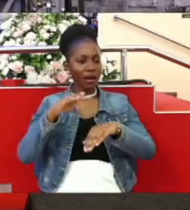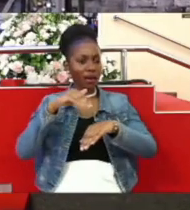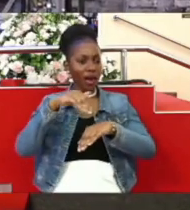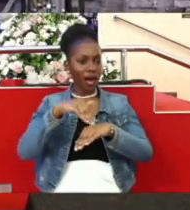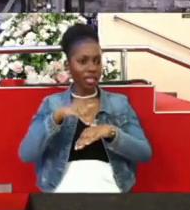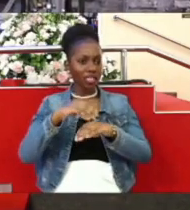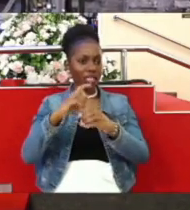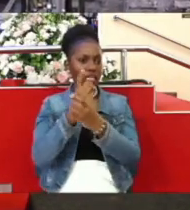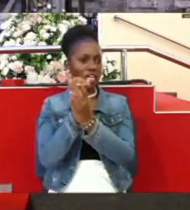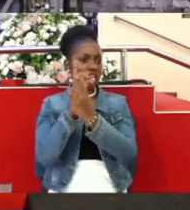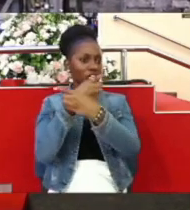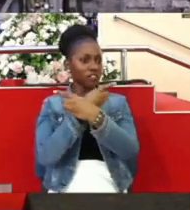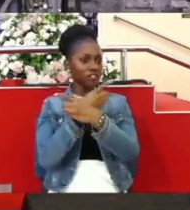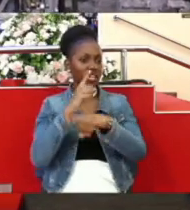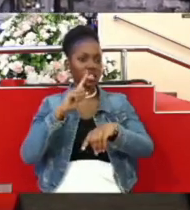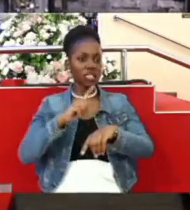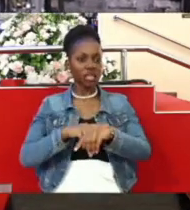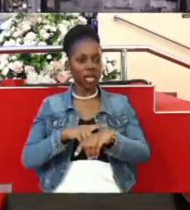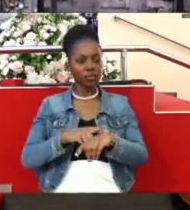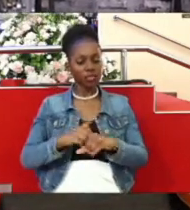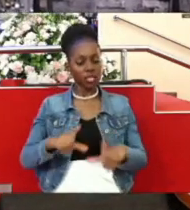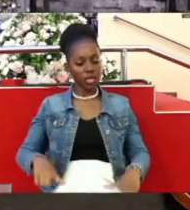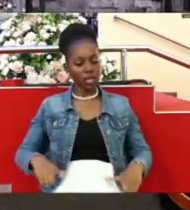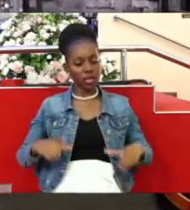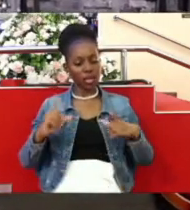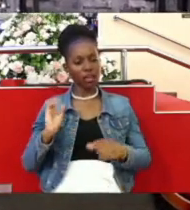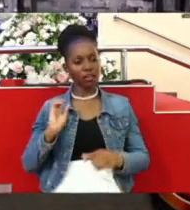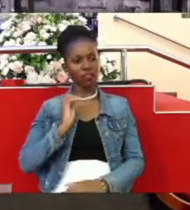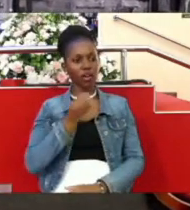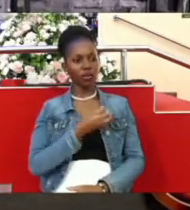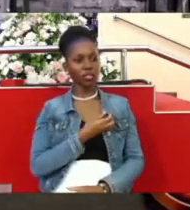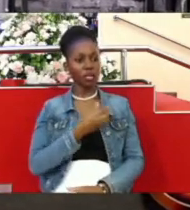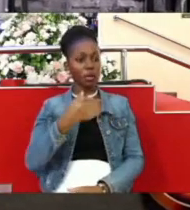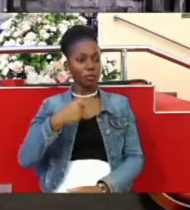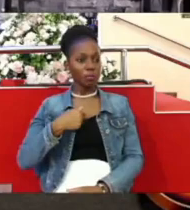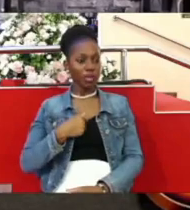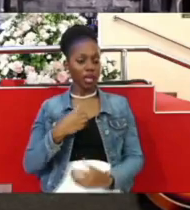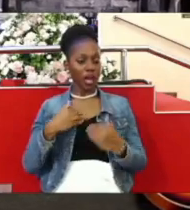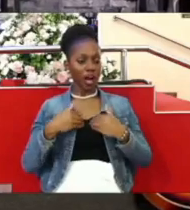I'm at a different season in my life.